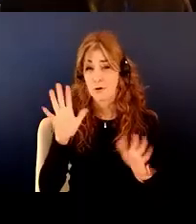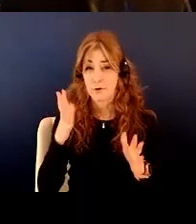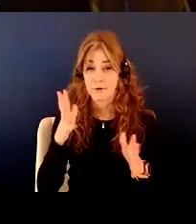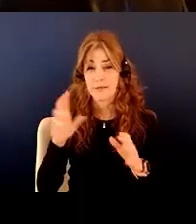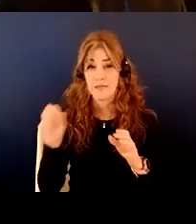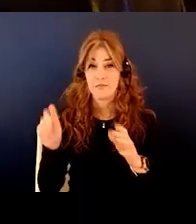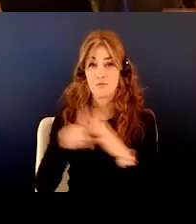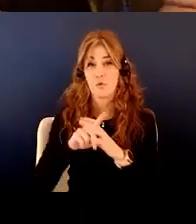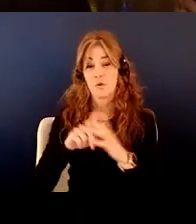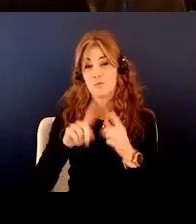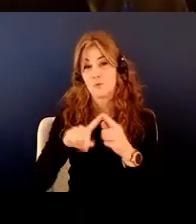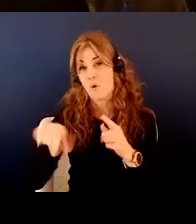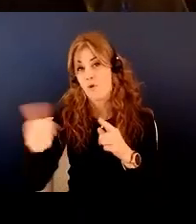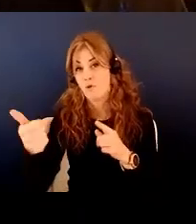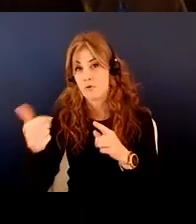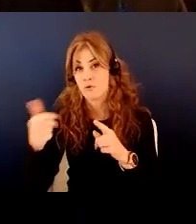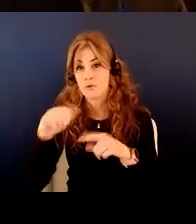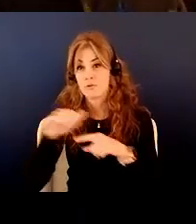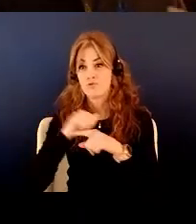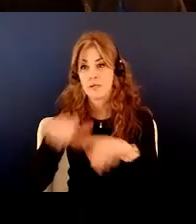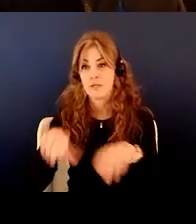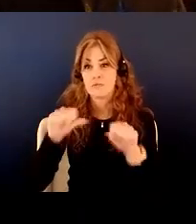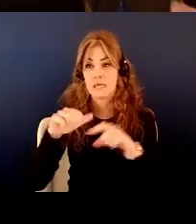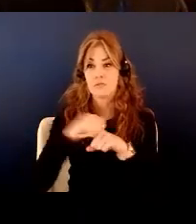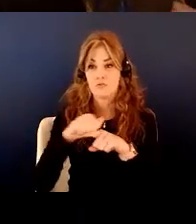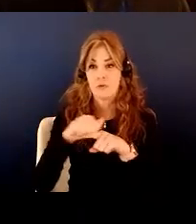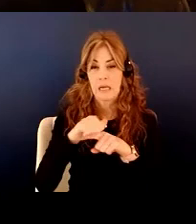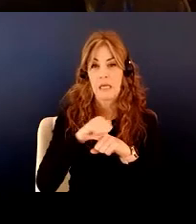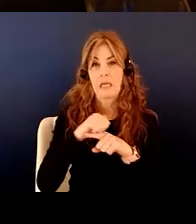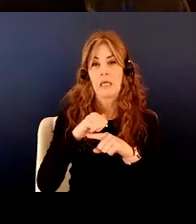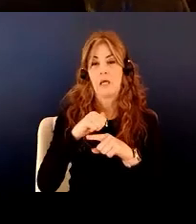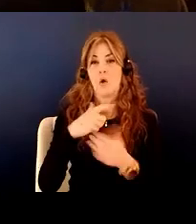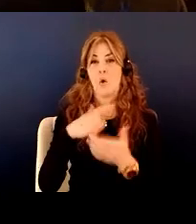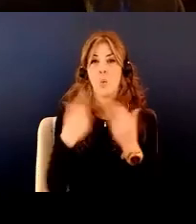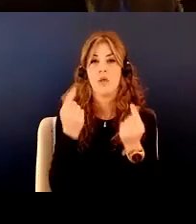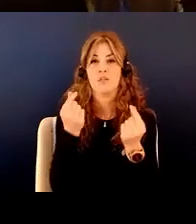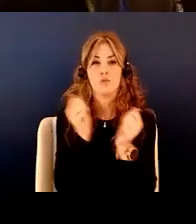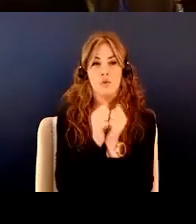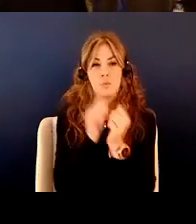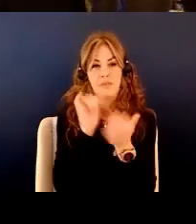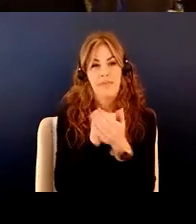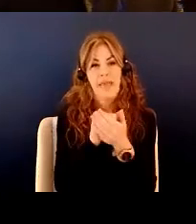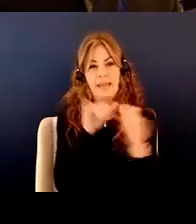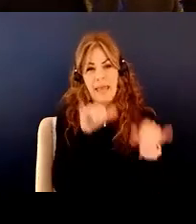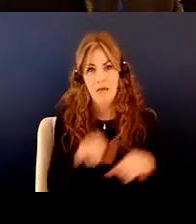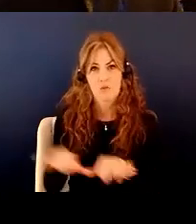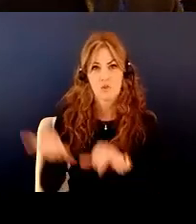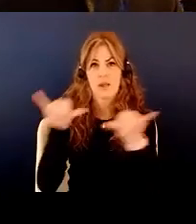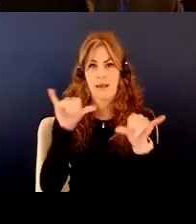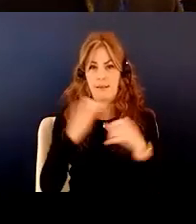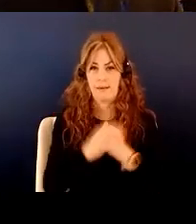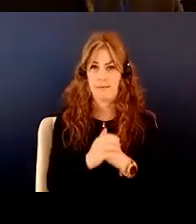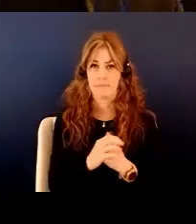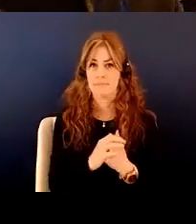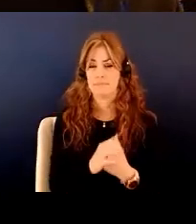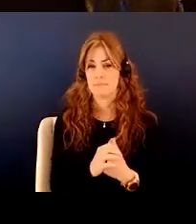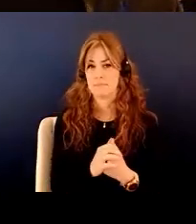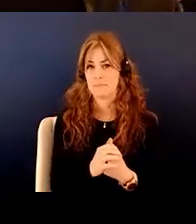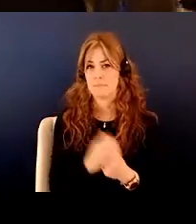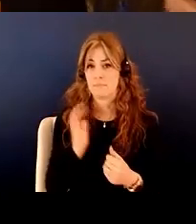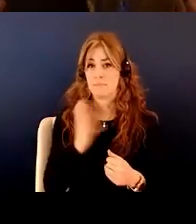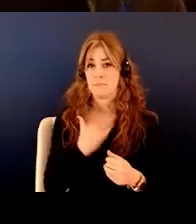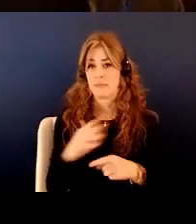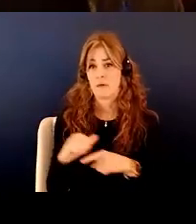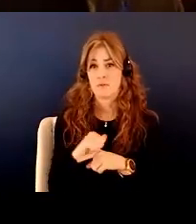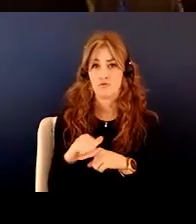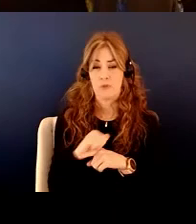trainings, we really dive into this idea of what to do about heterogeneity. In fact, our training